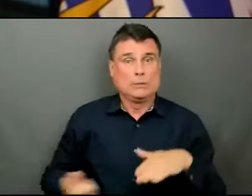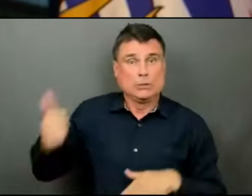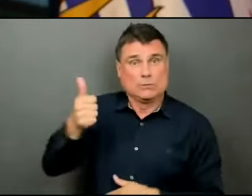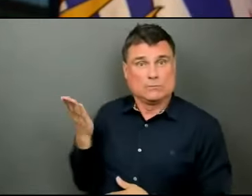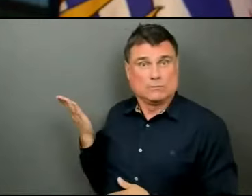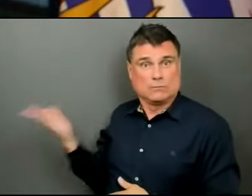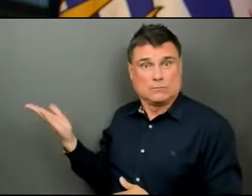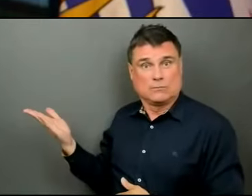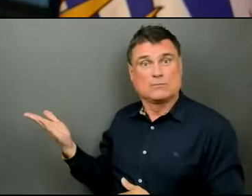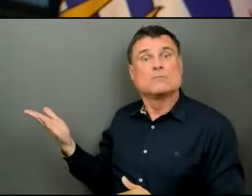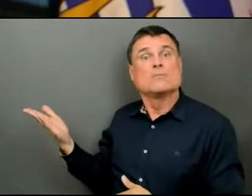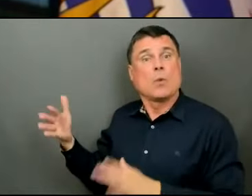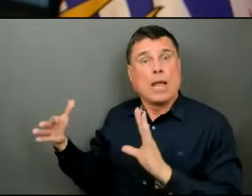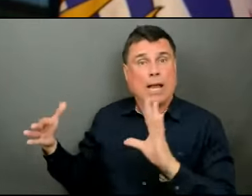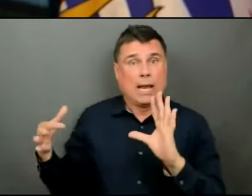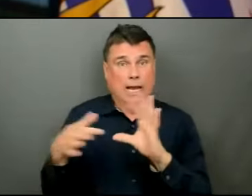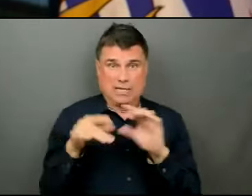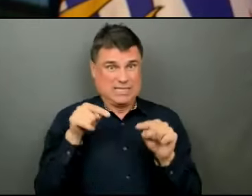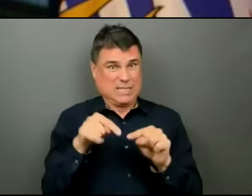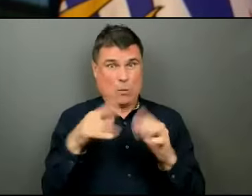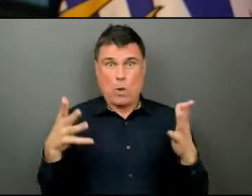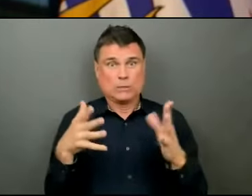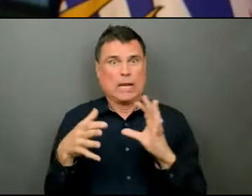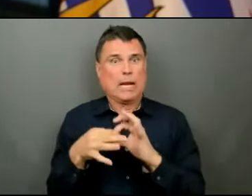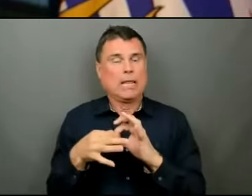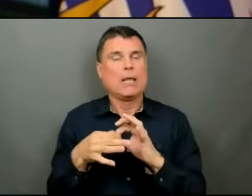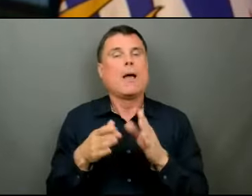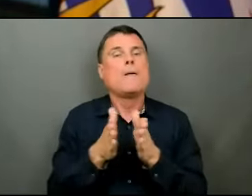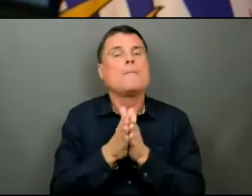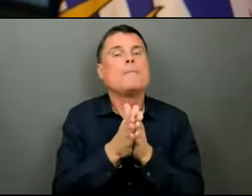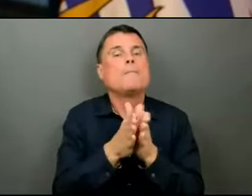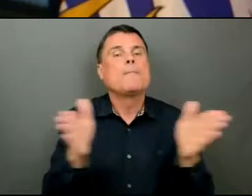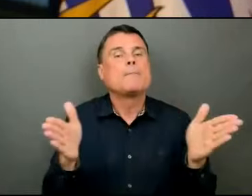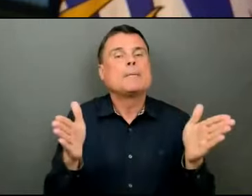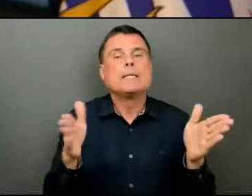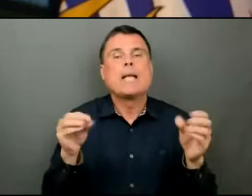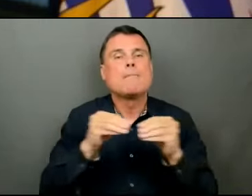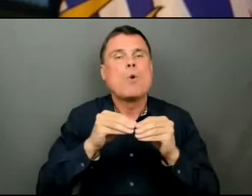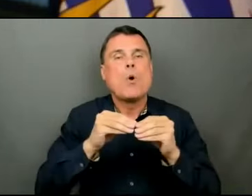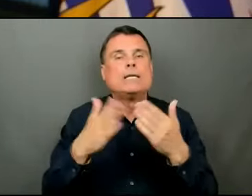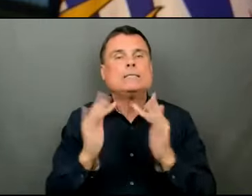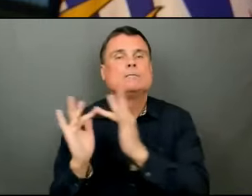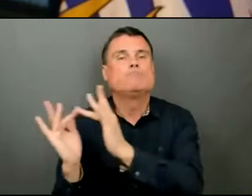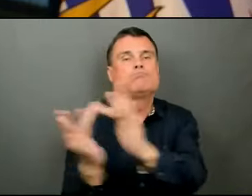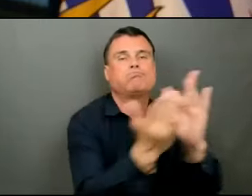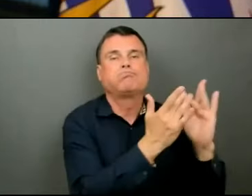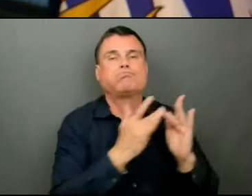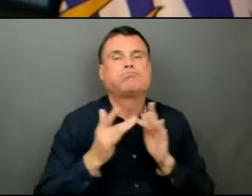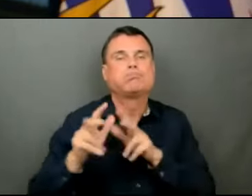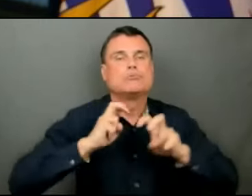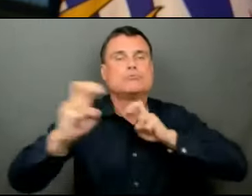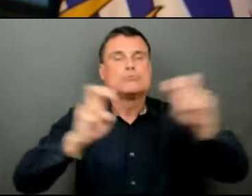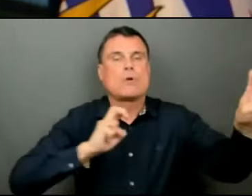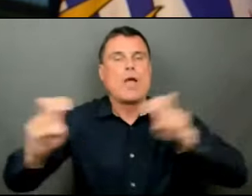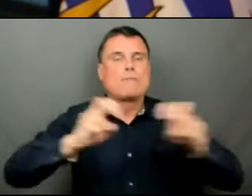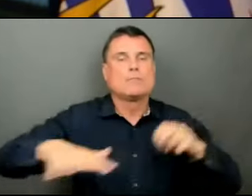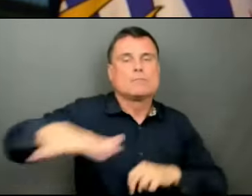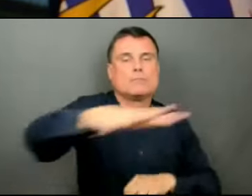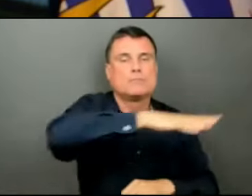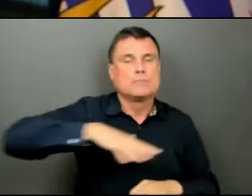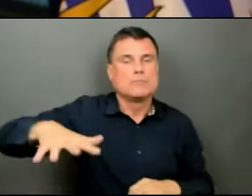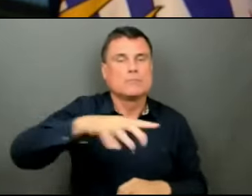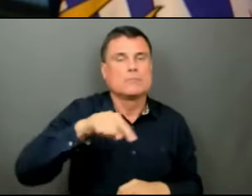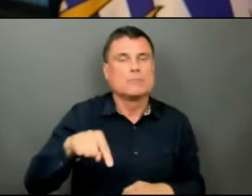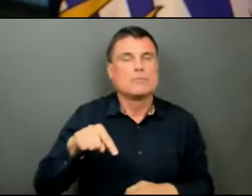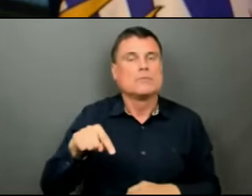it will connect seamlessly to our public transit network. It will, at Commercial Drive, of course, connect with the Expo line. At Broadway